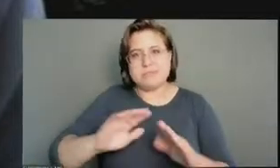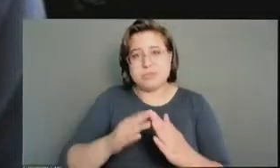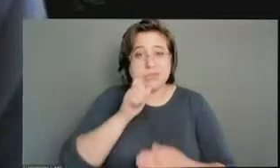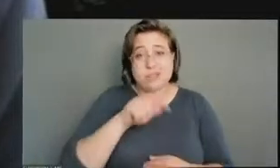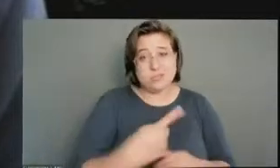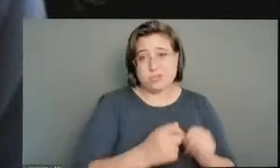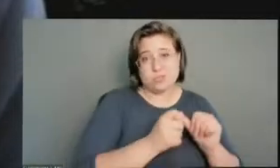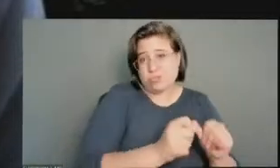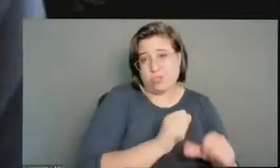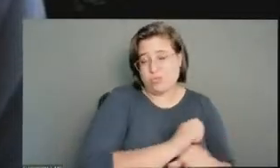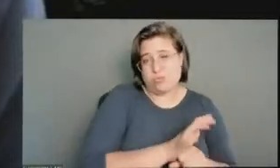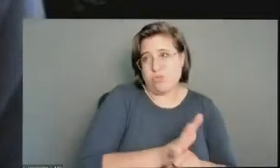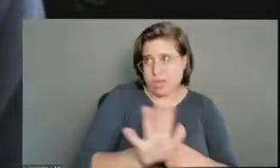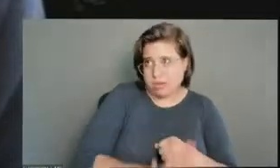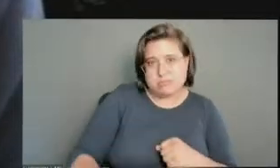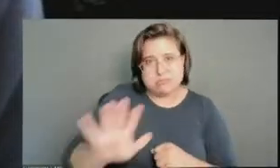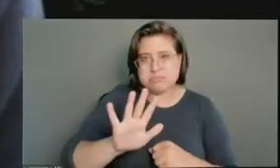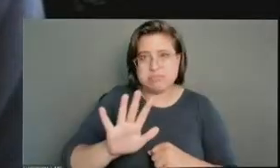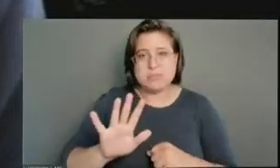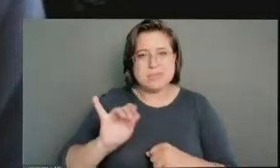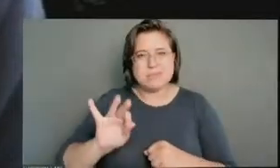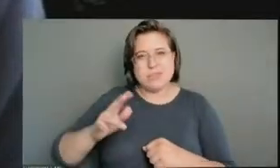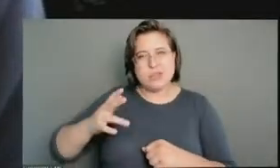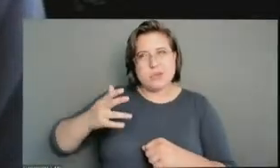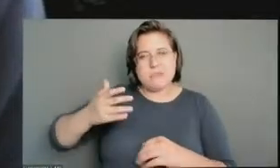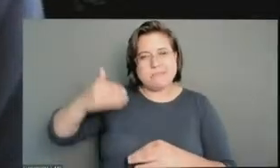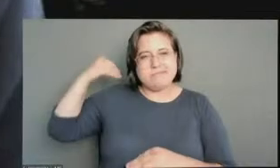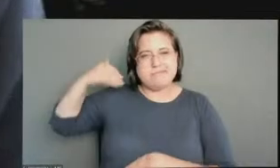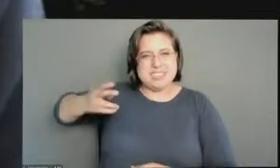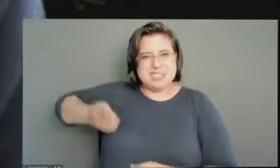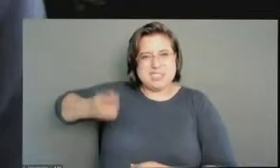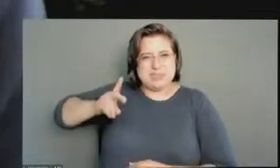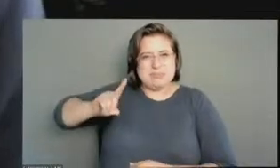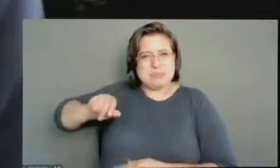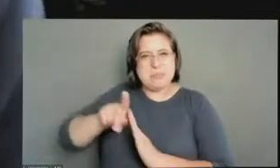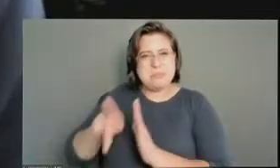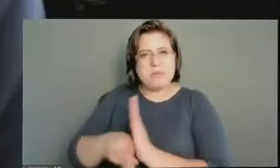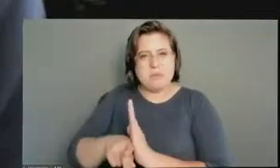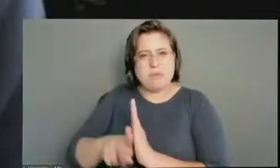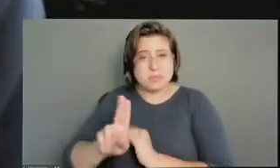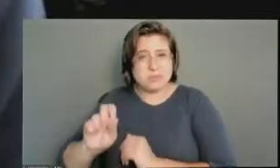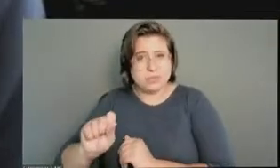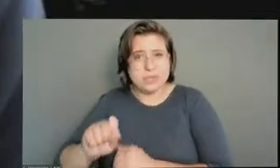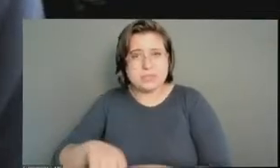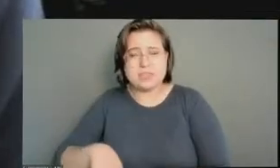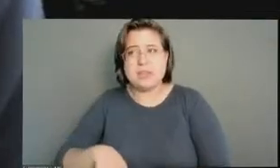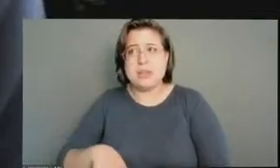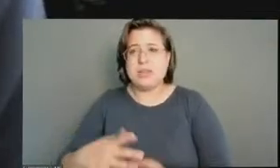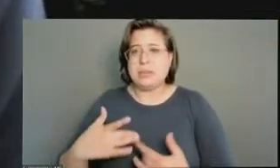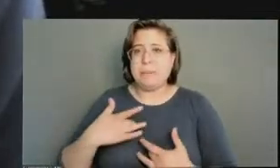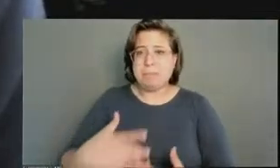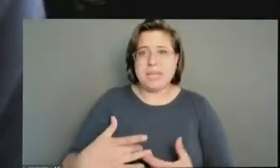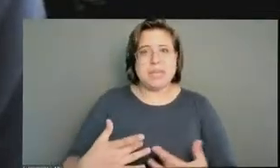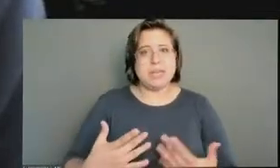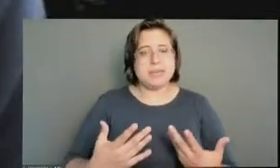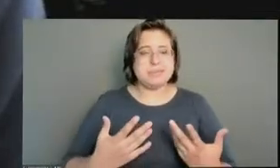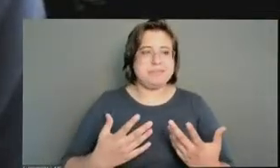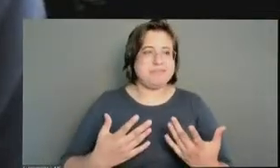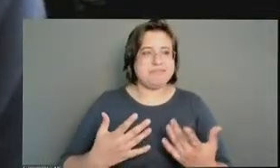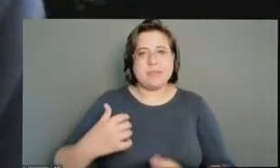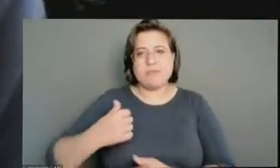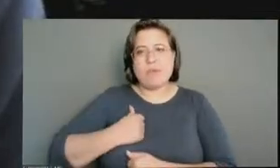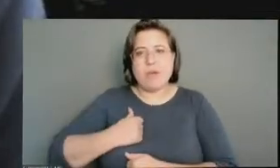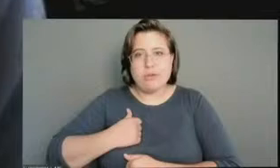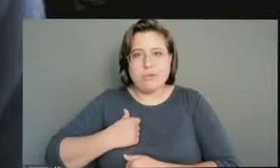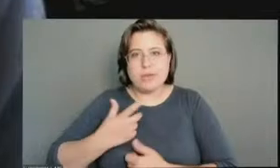think if you look at the history of disability policy in our country, oftentimes it's after a major influx of veterans with